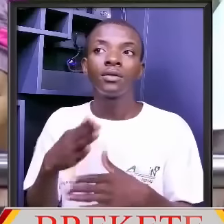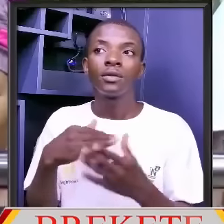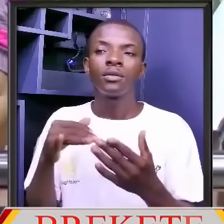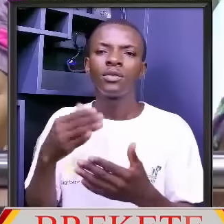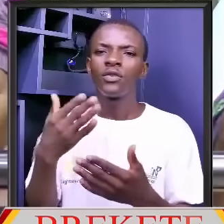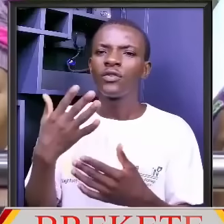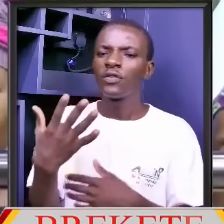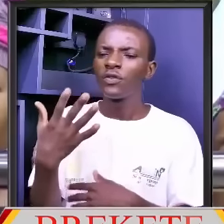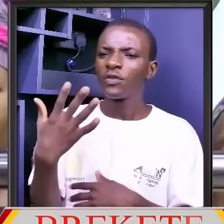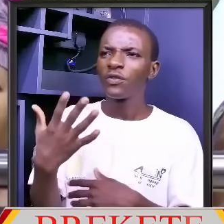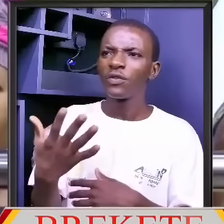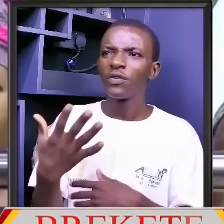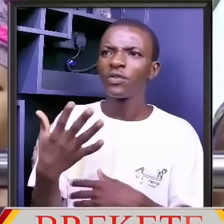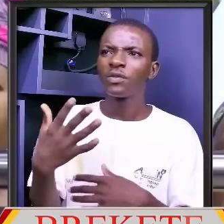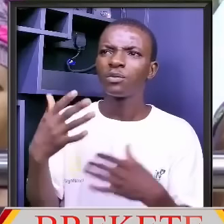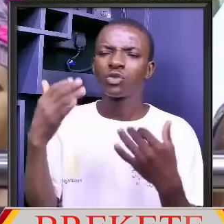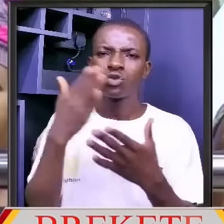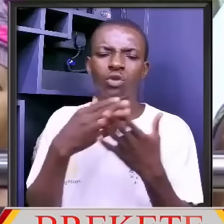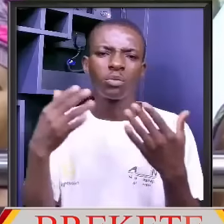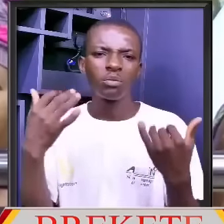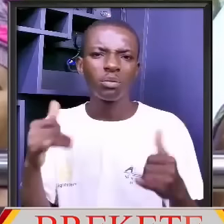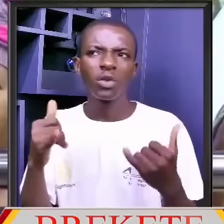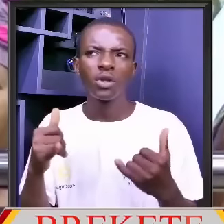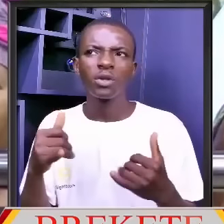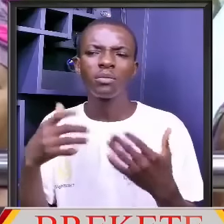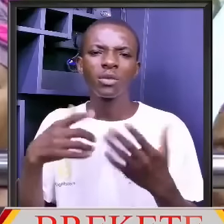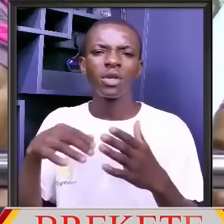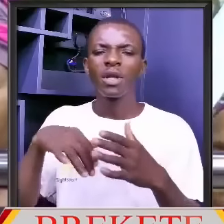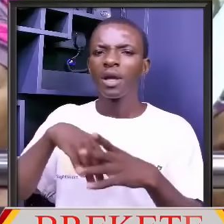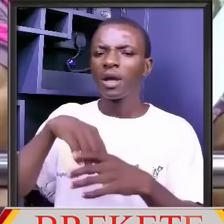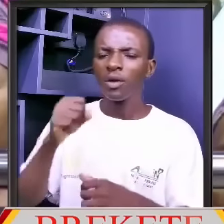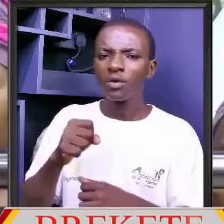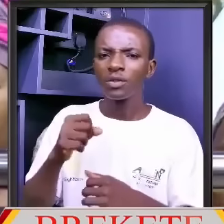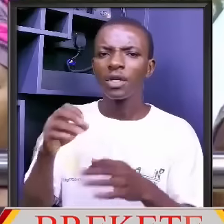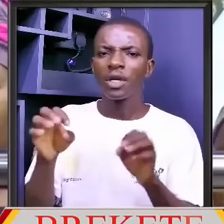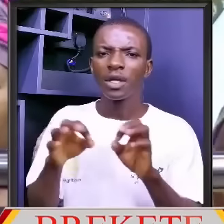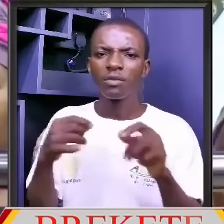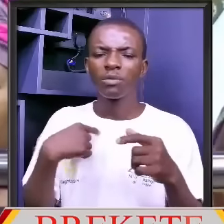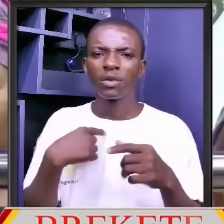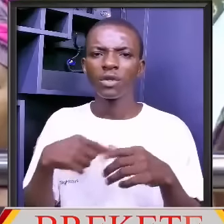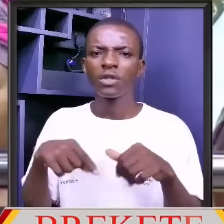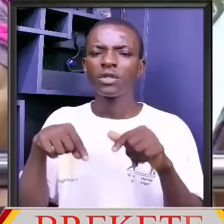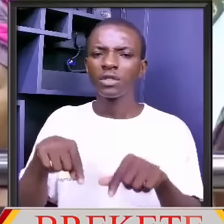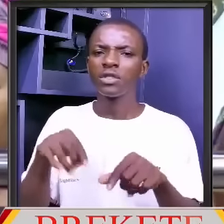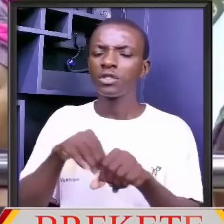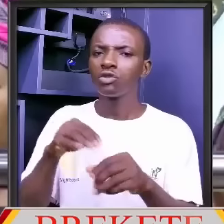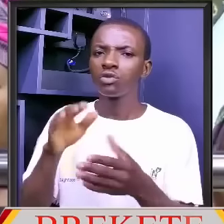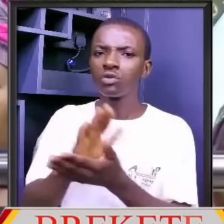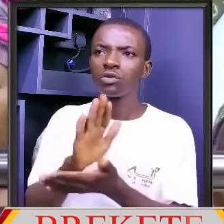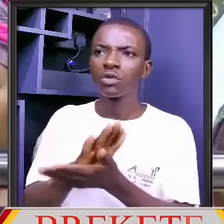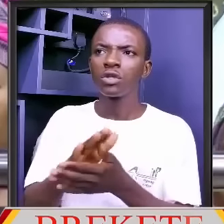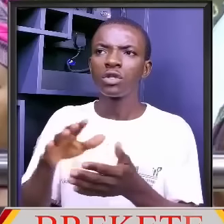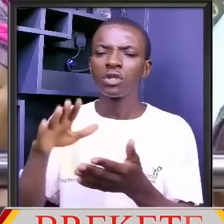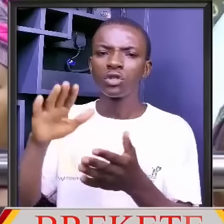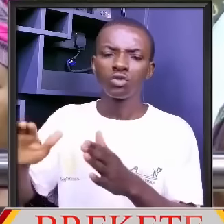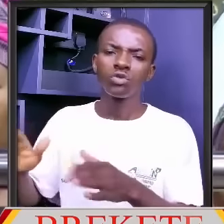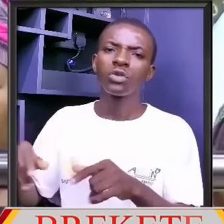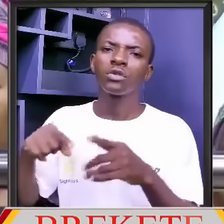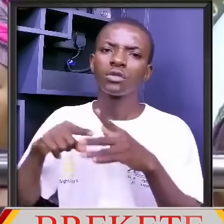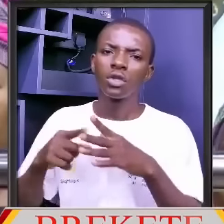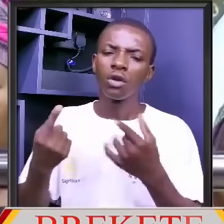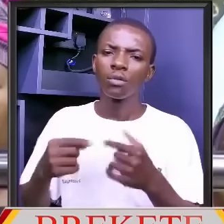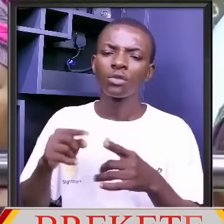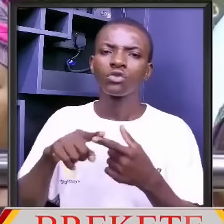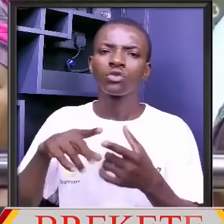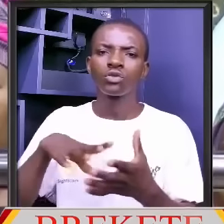o'clock children then go they play, some go come play come out. So if me come there the school, if the children they don't come,